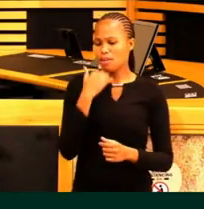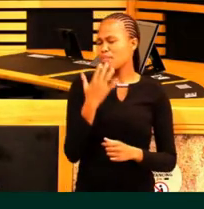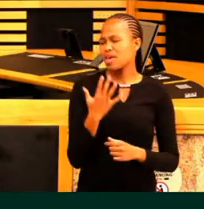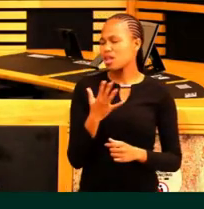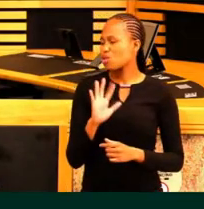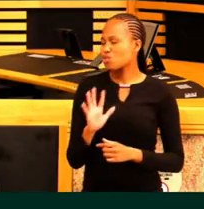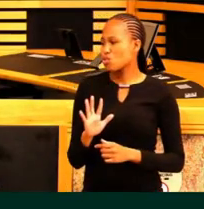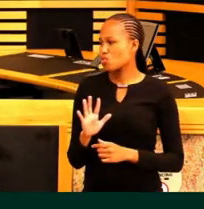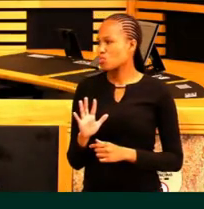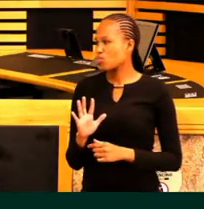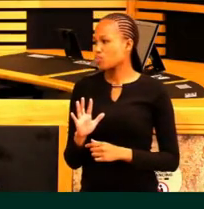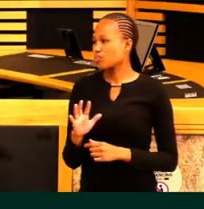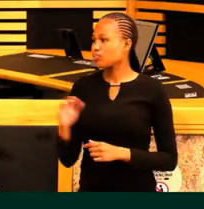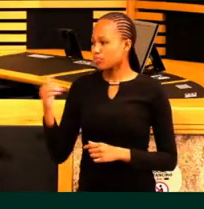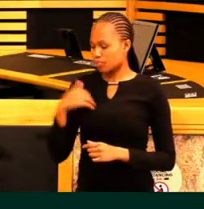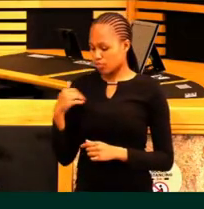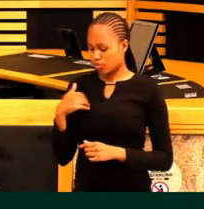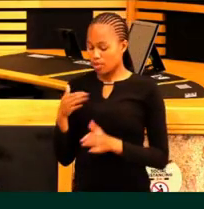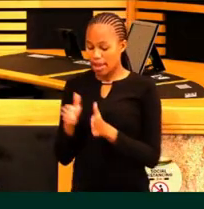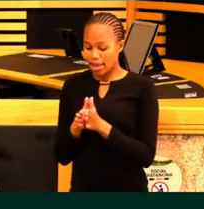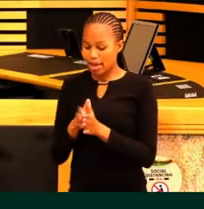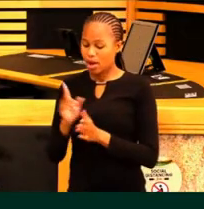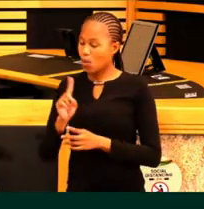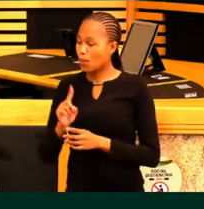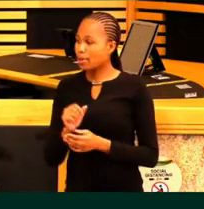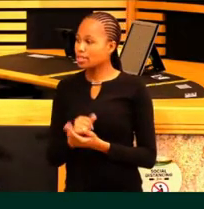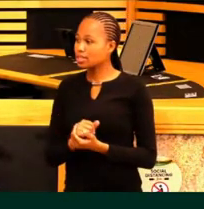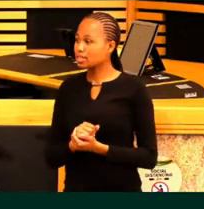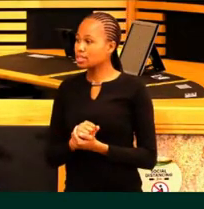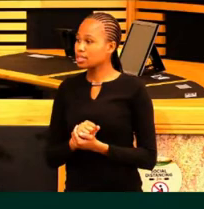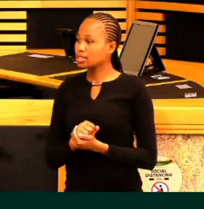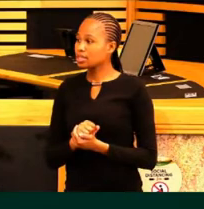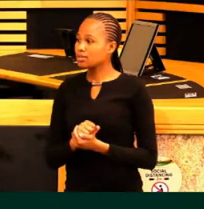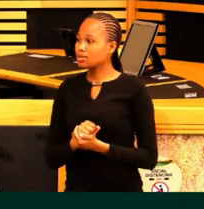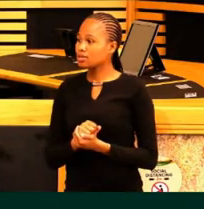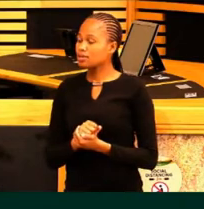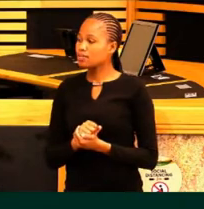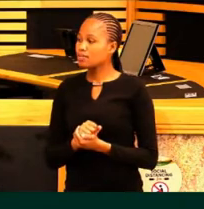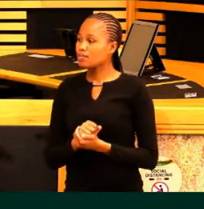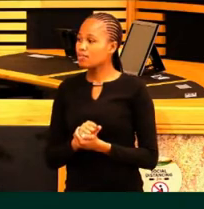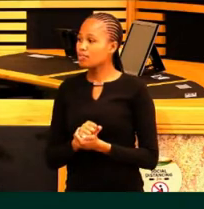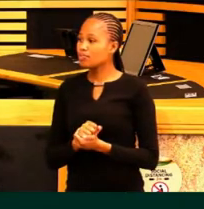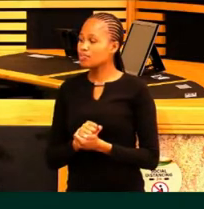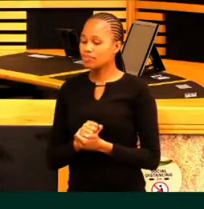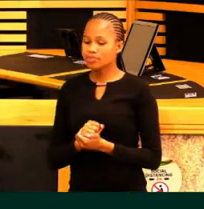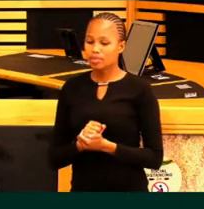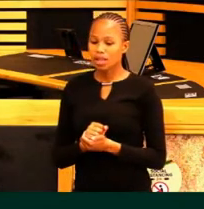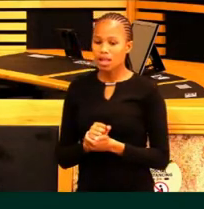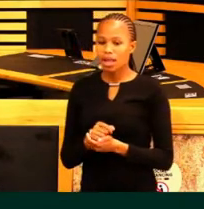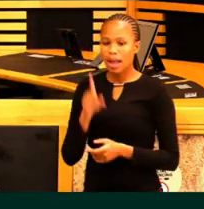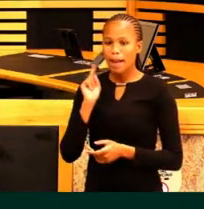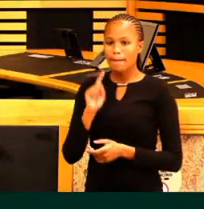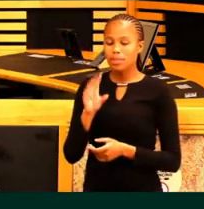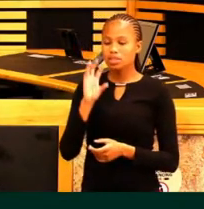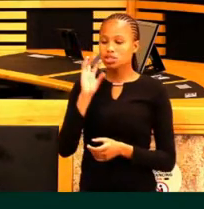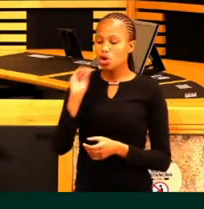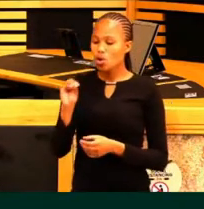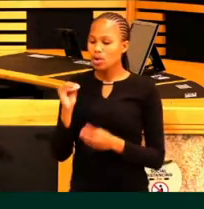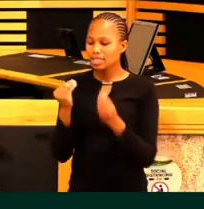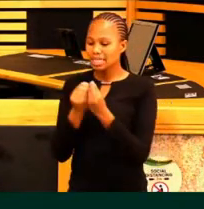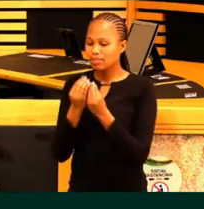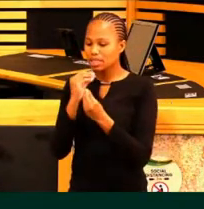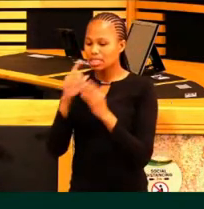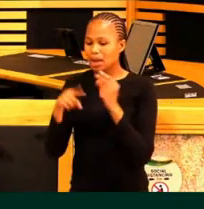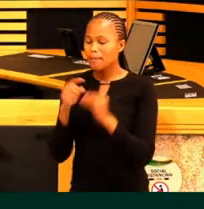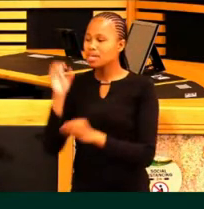also proposed that ER MacBook or a factory